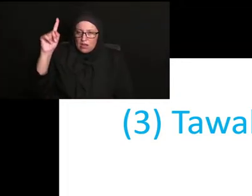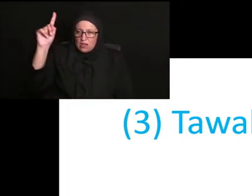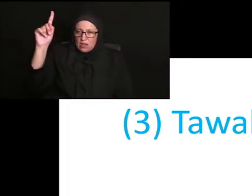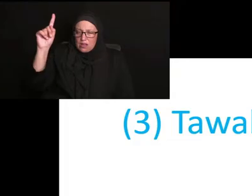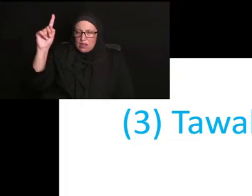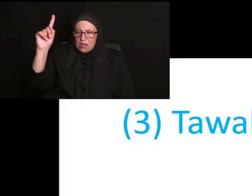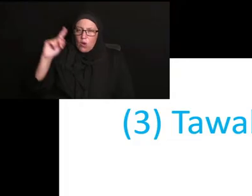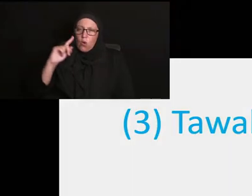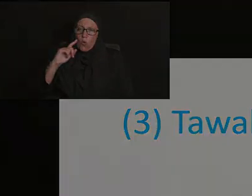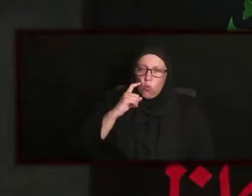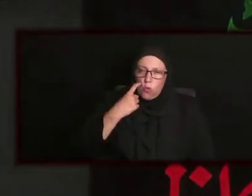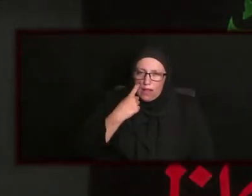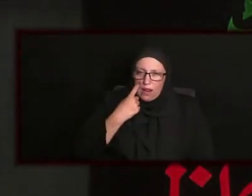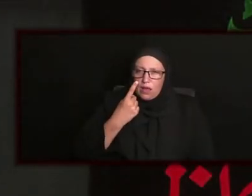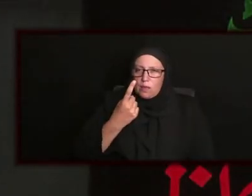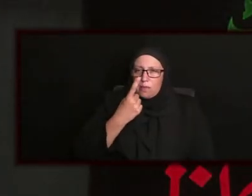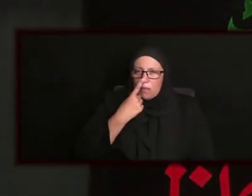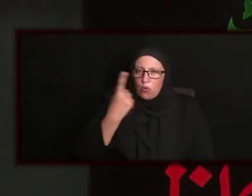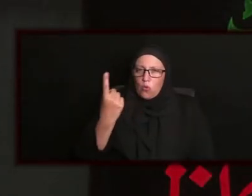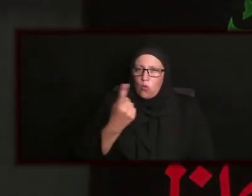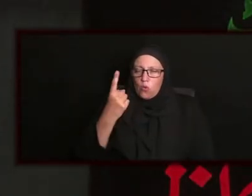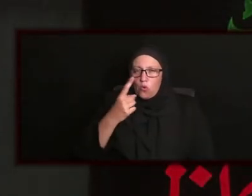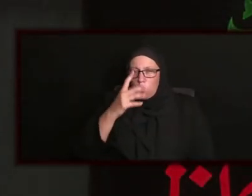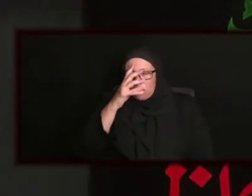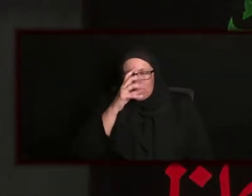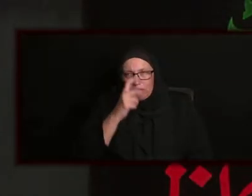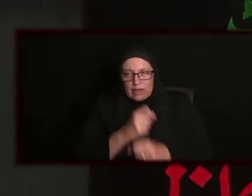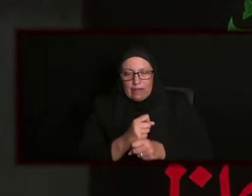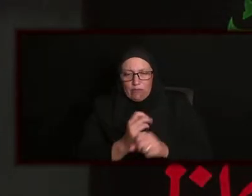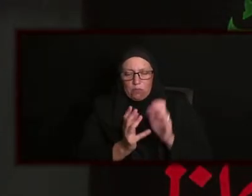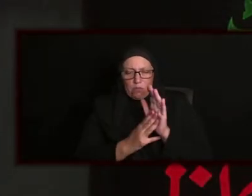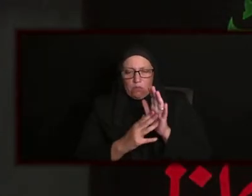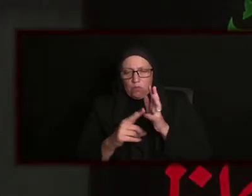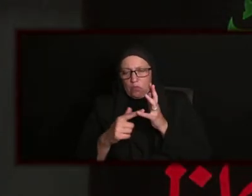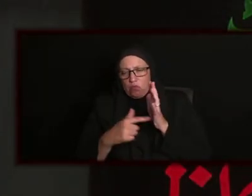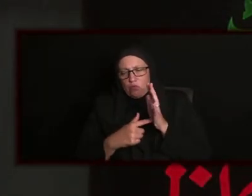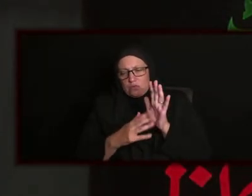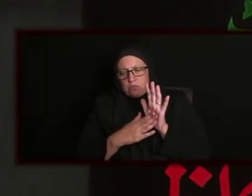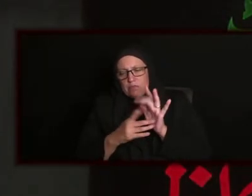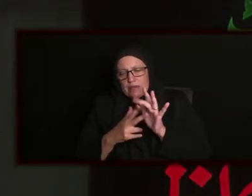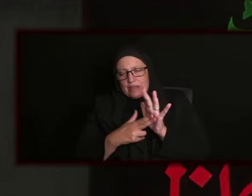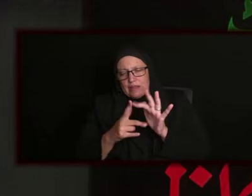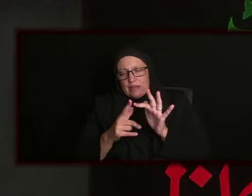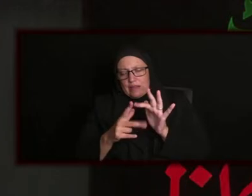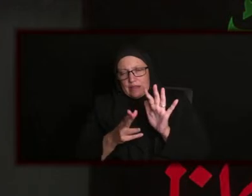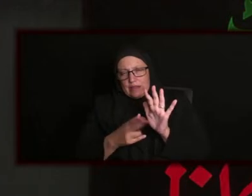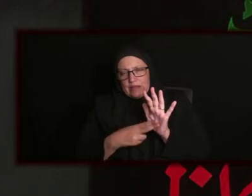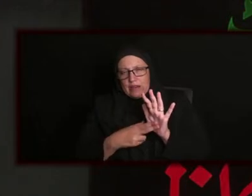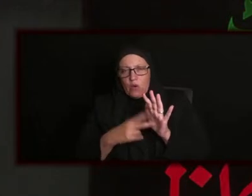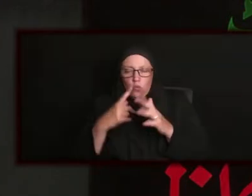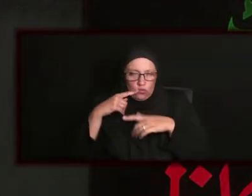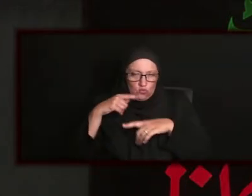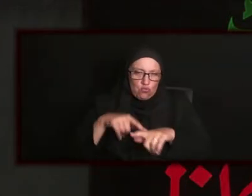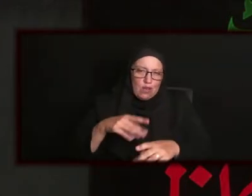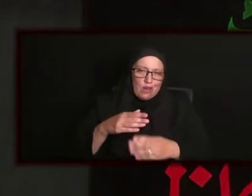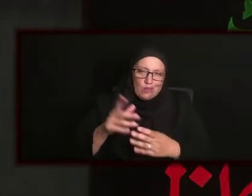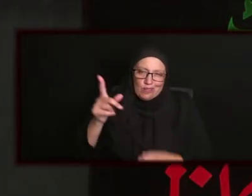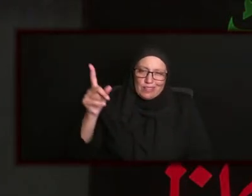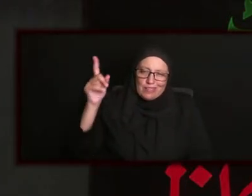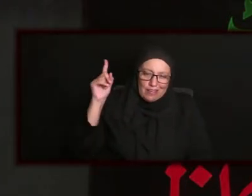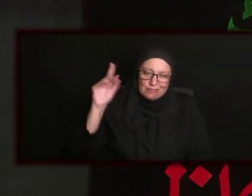the mu'mineen rely upon. Yes? Why? Because He's the Creator and He's